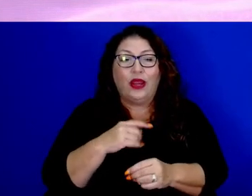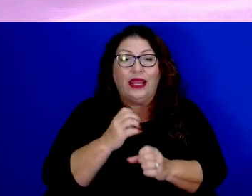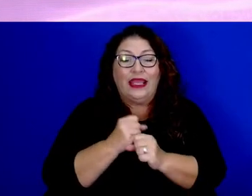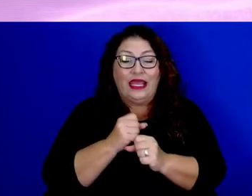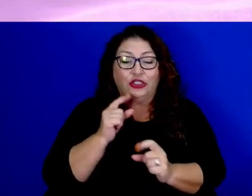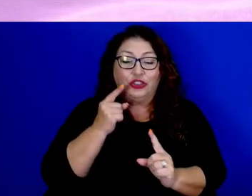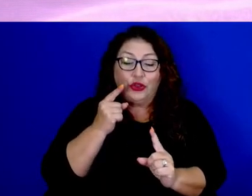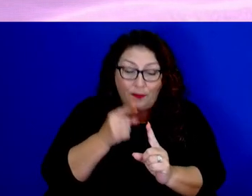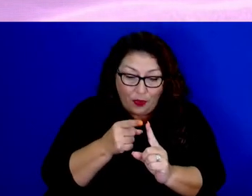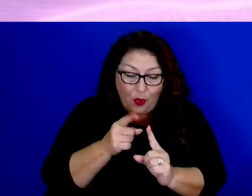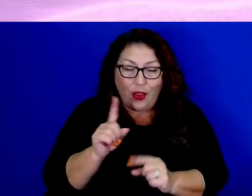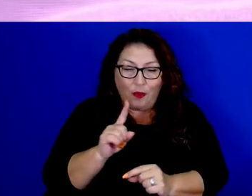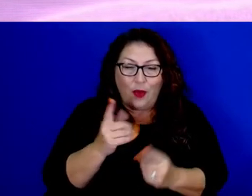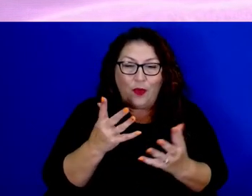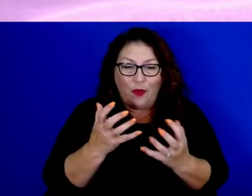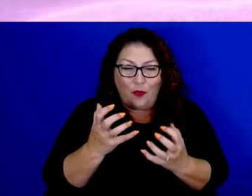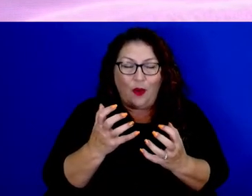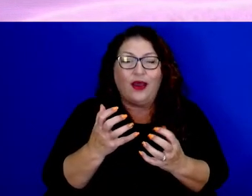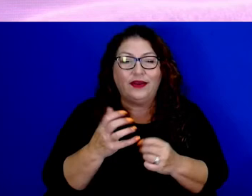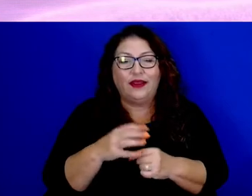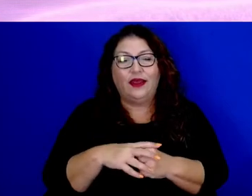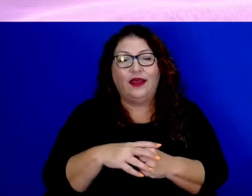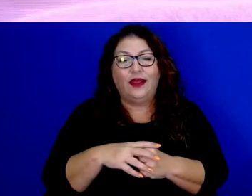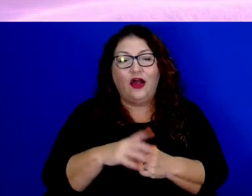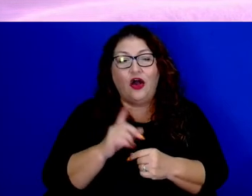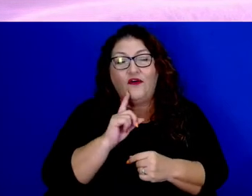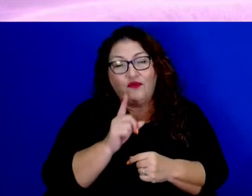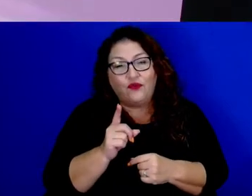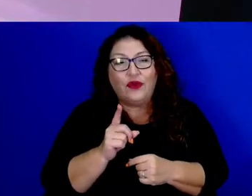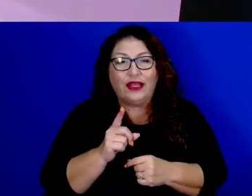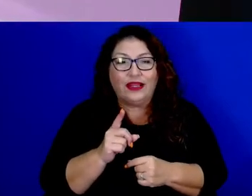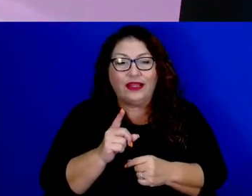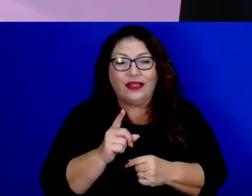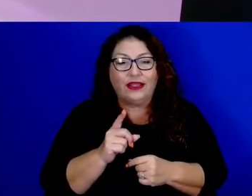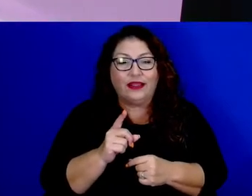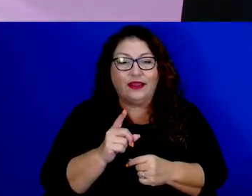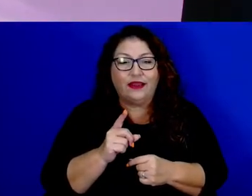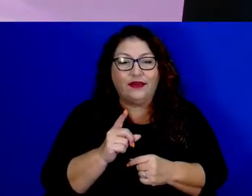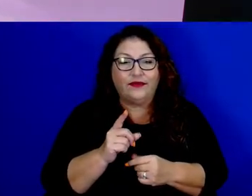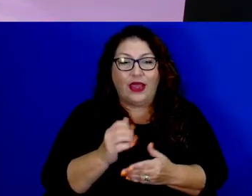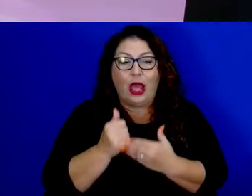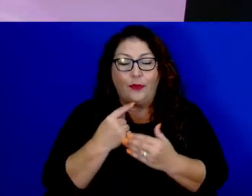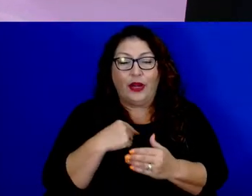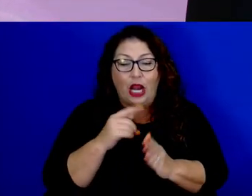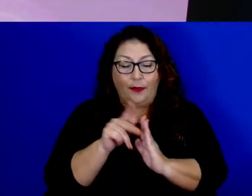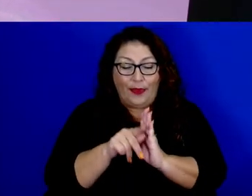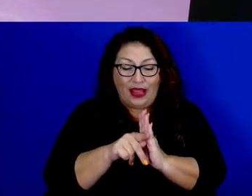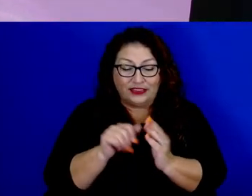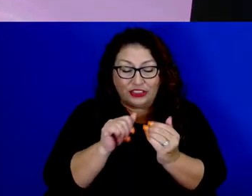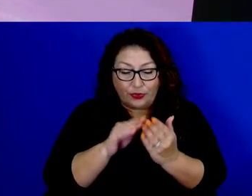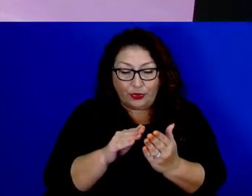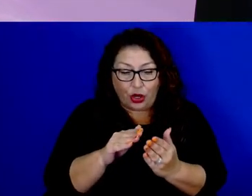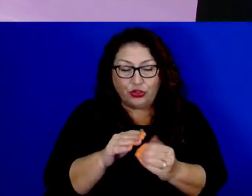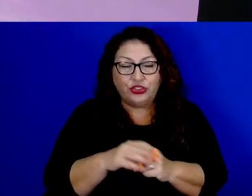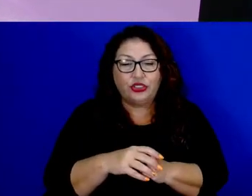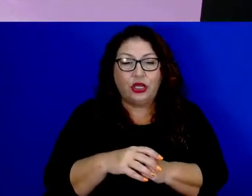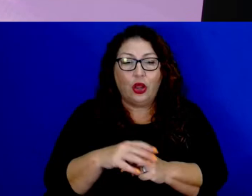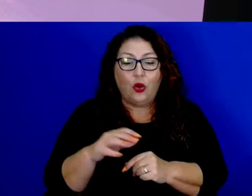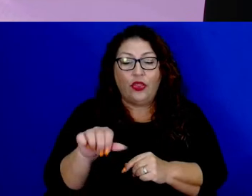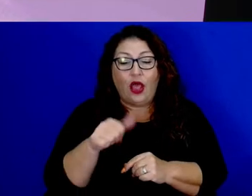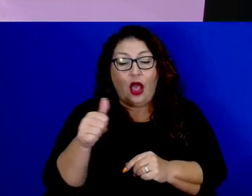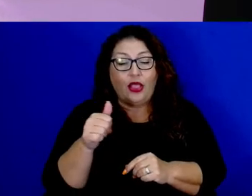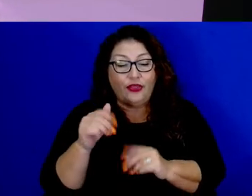to get to, of really a health and all policies approach, where all the other sectors realize that it's not